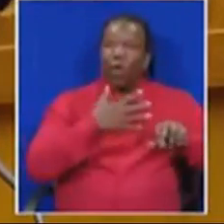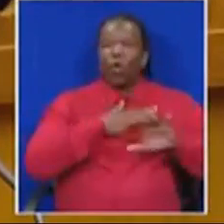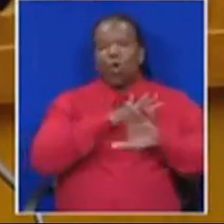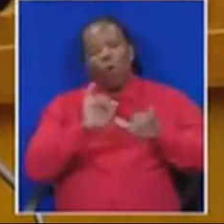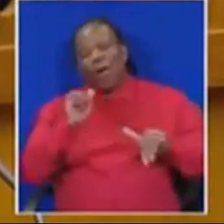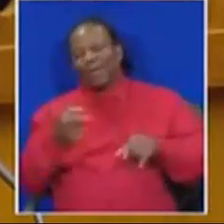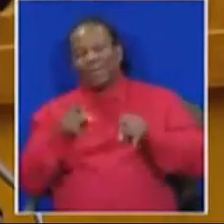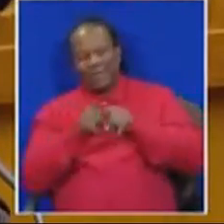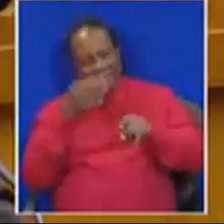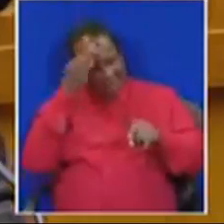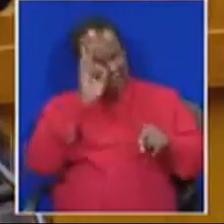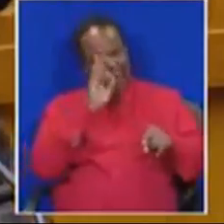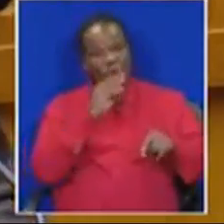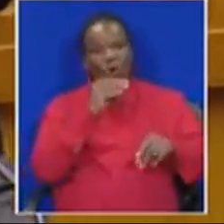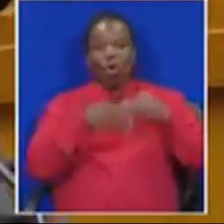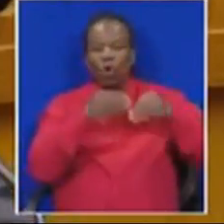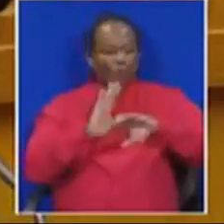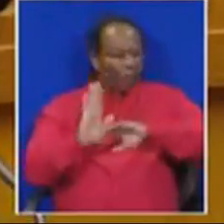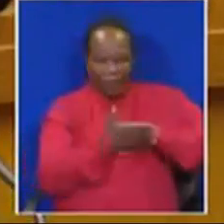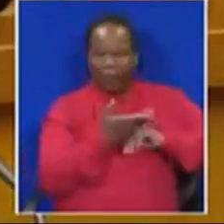the public sector.